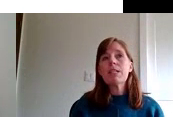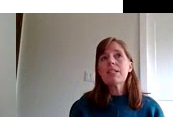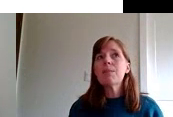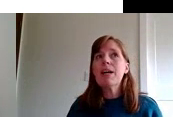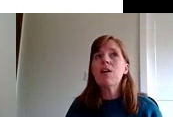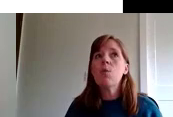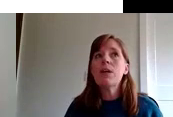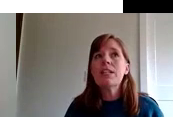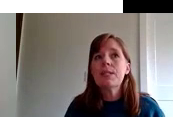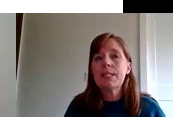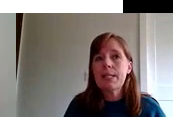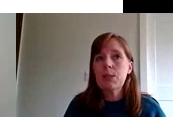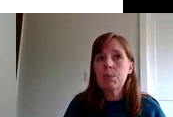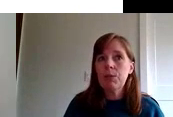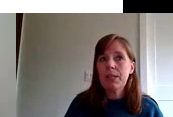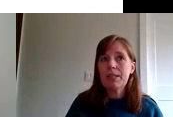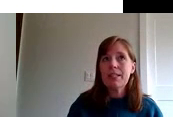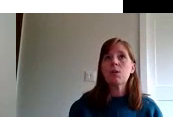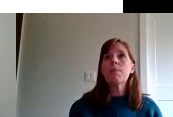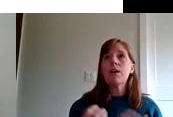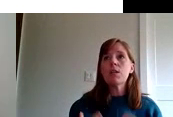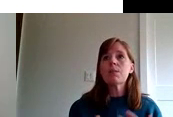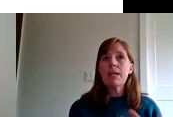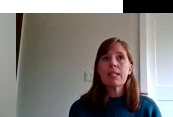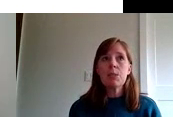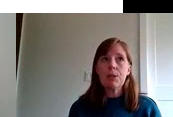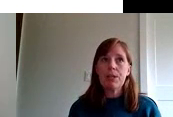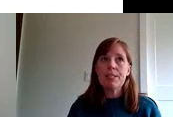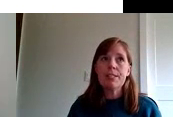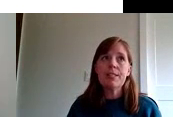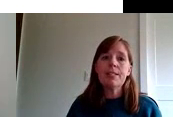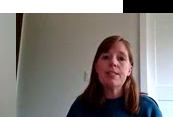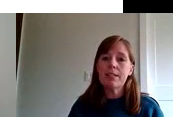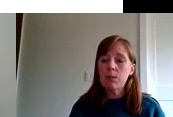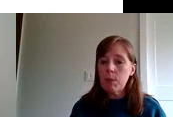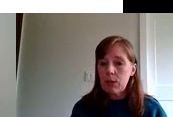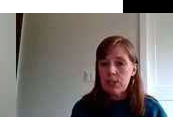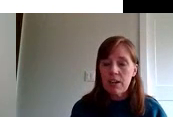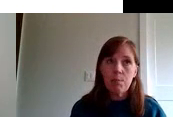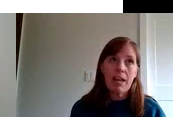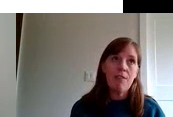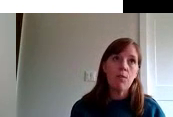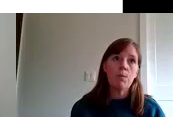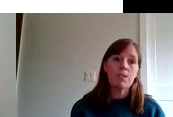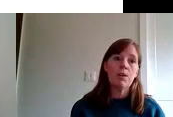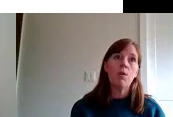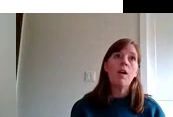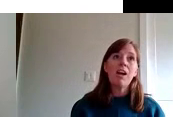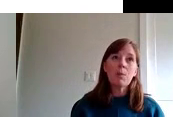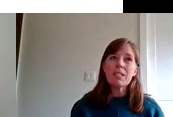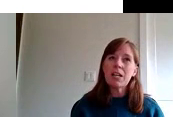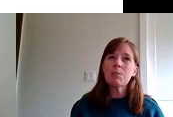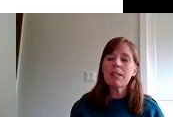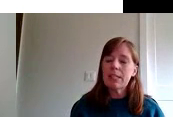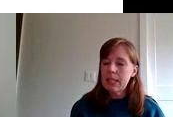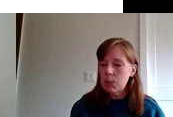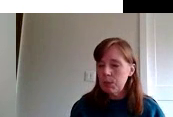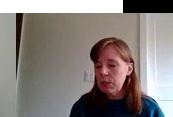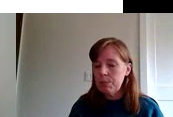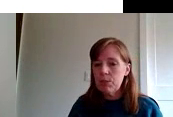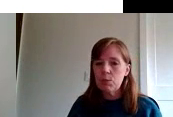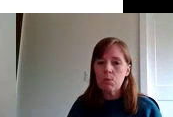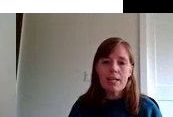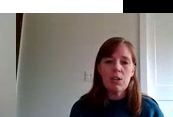So I'm going to talk about Windows accessibility because that's where most of my experience is in the Microsoft platform. So I want to talk